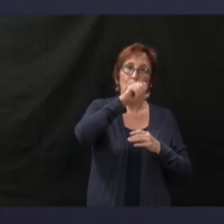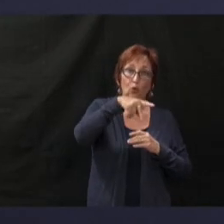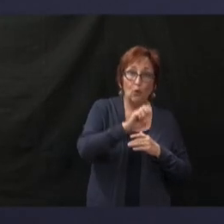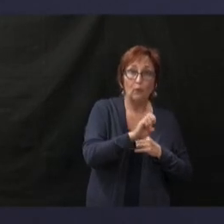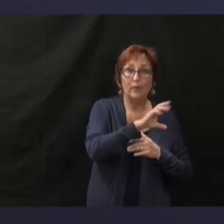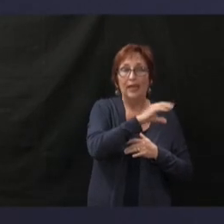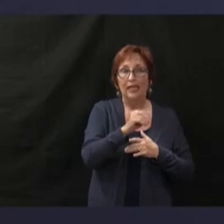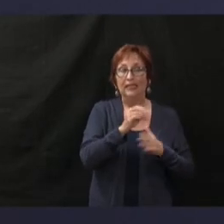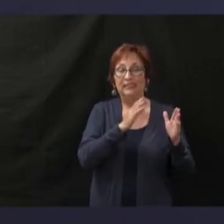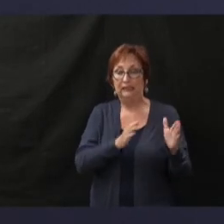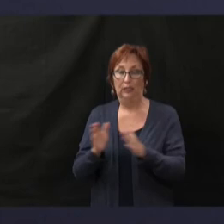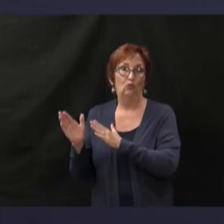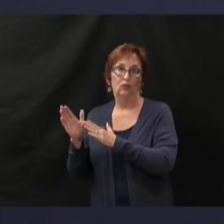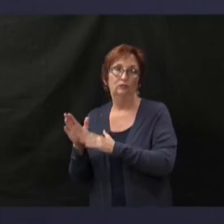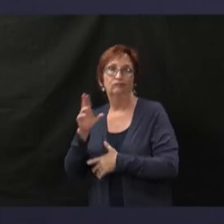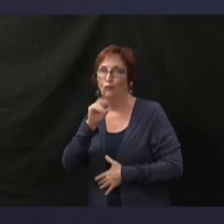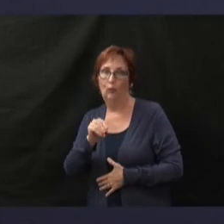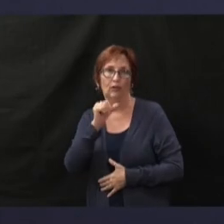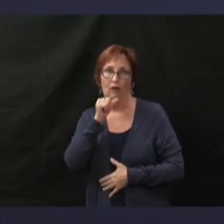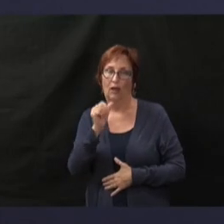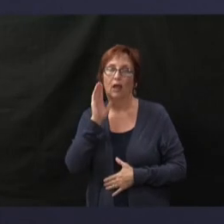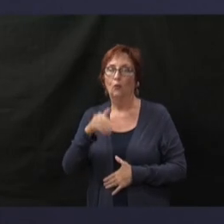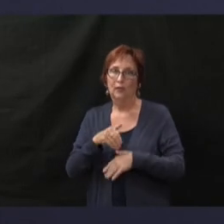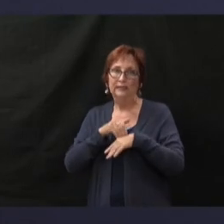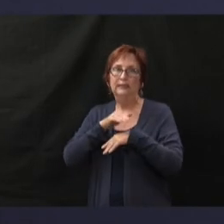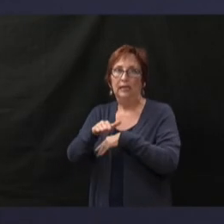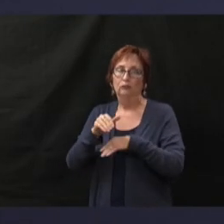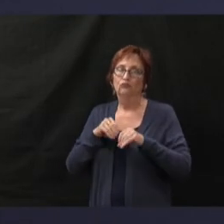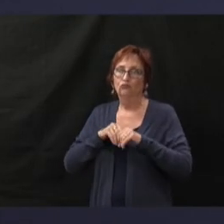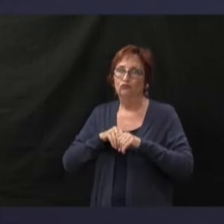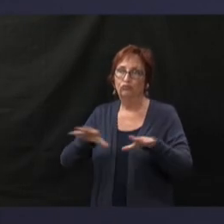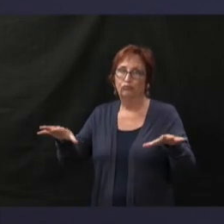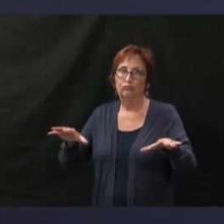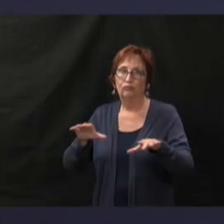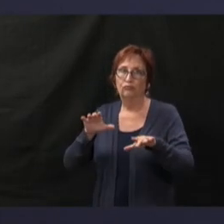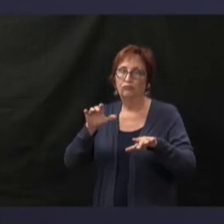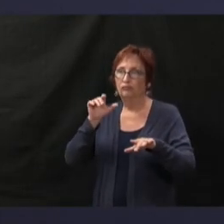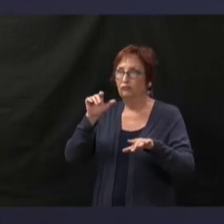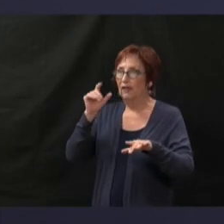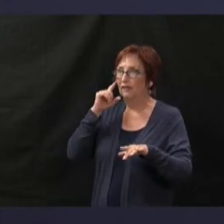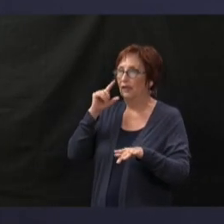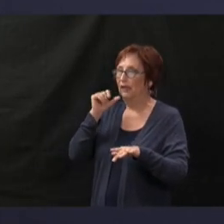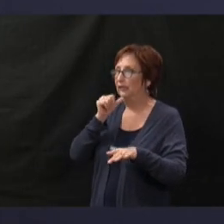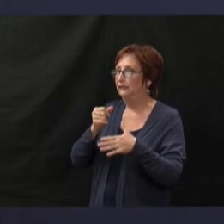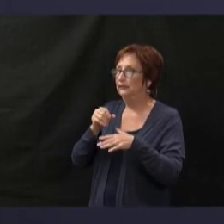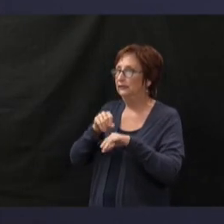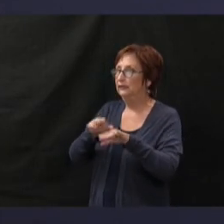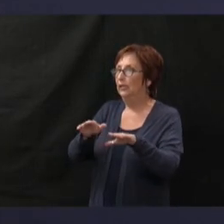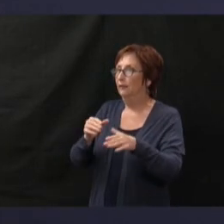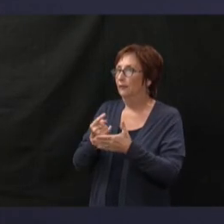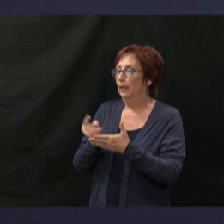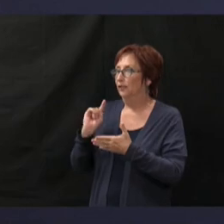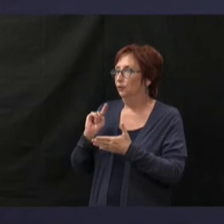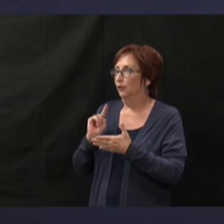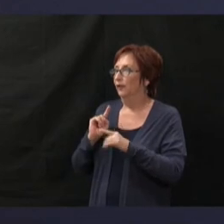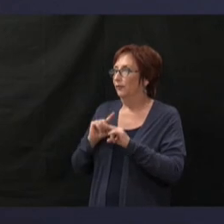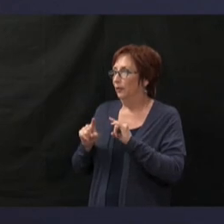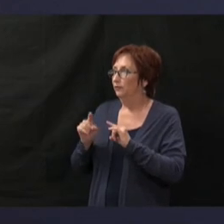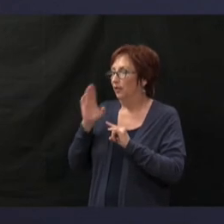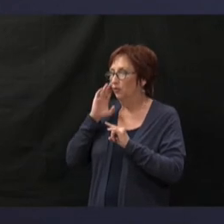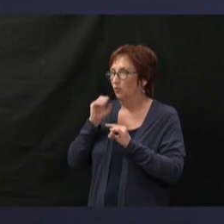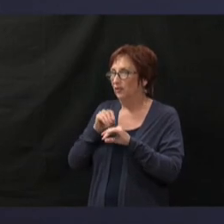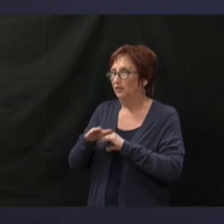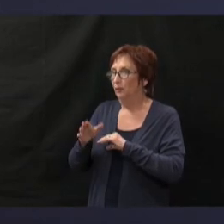are not. I will send you these. I think I didn't send them last week, but the other week I did send them.